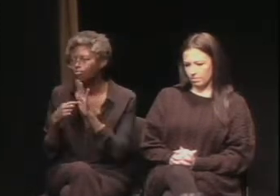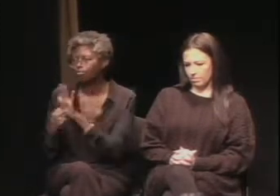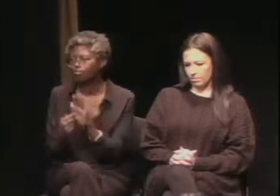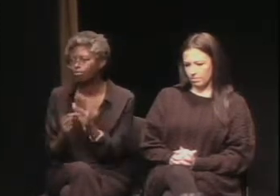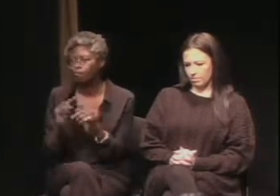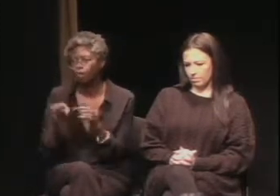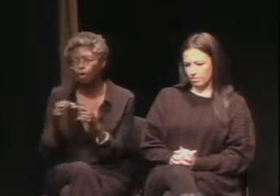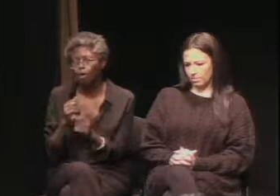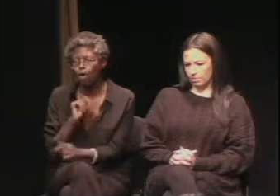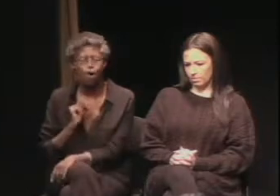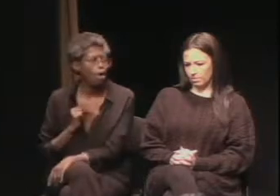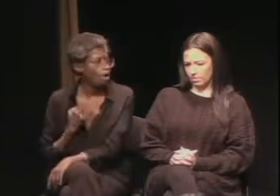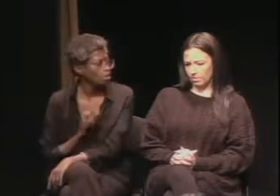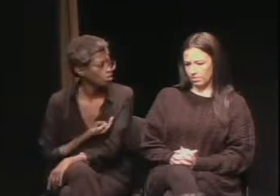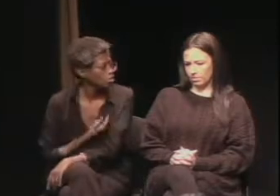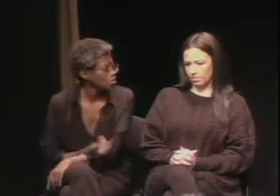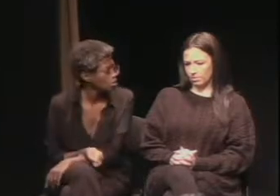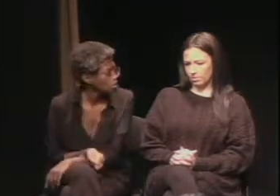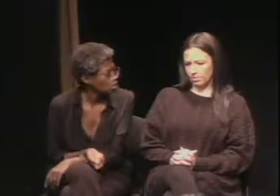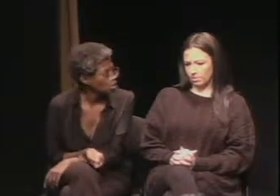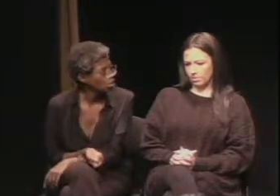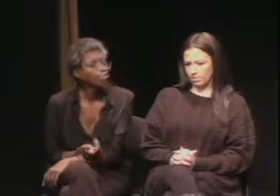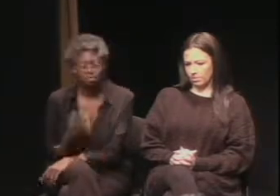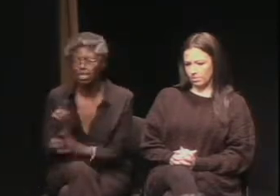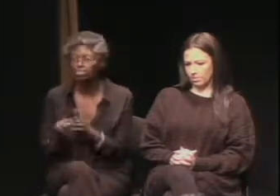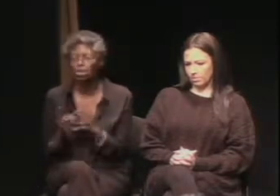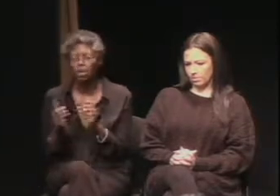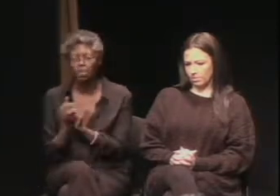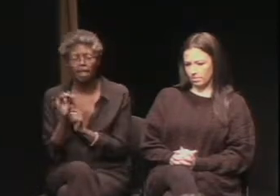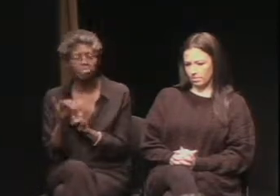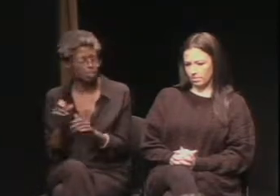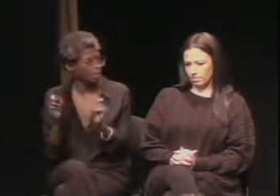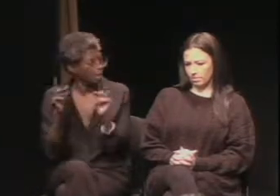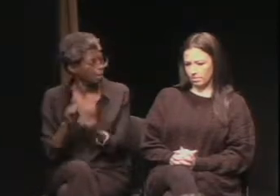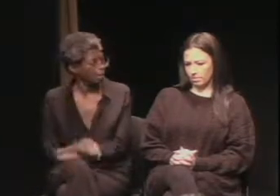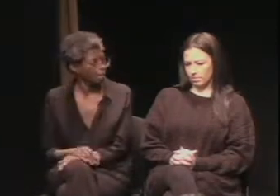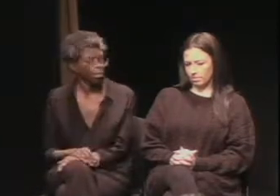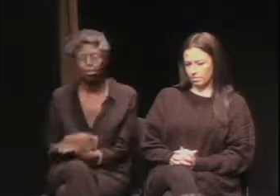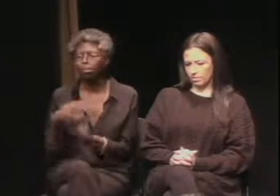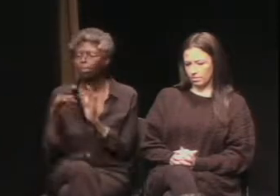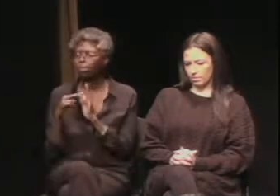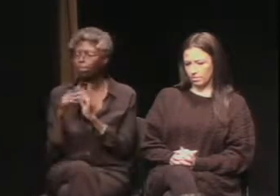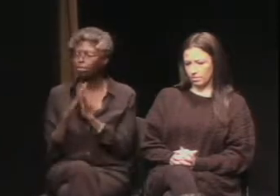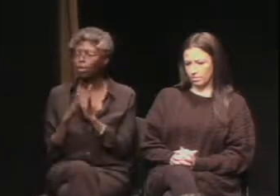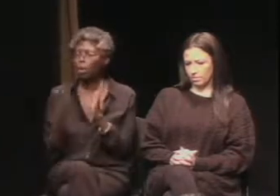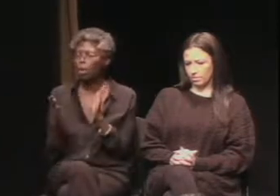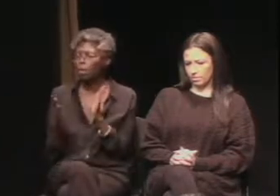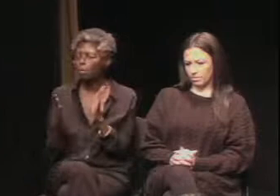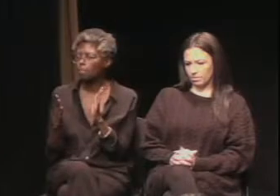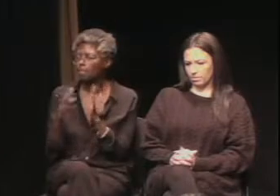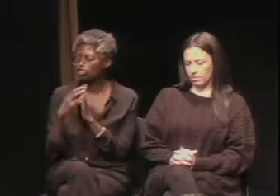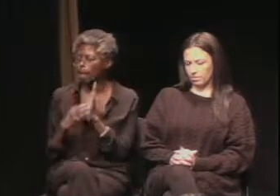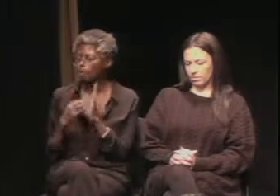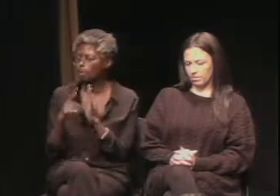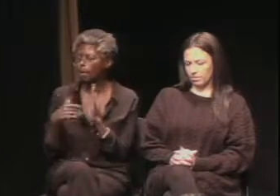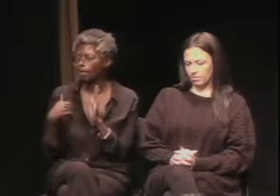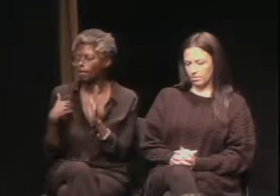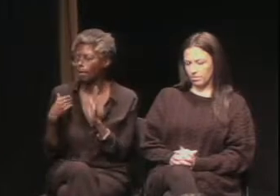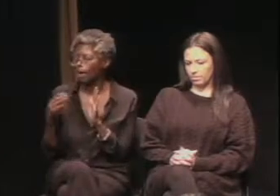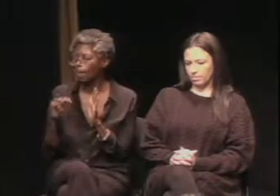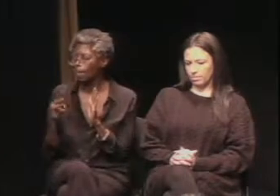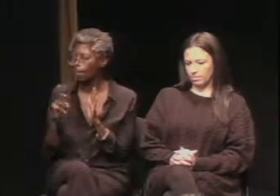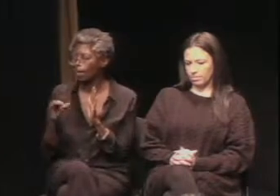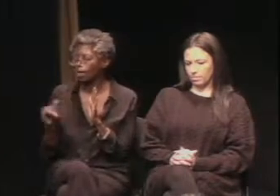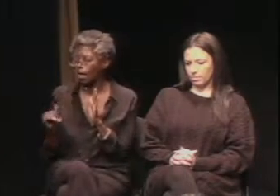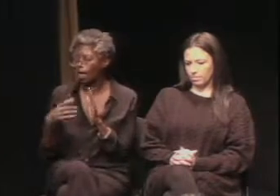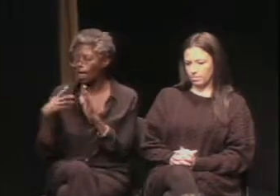us. Okay, I'm gonna start here from this. Okay. Reading the opening chapter about young Maya running out of the church peeing